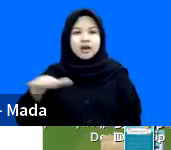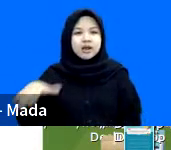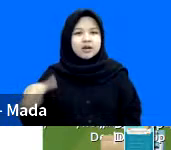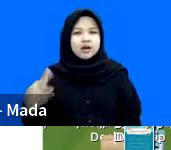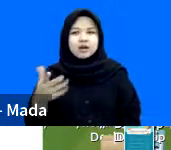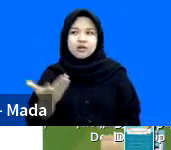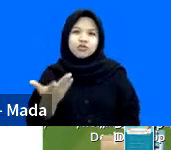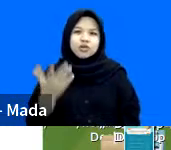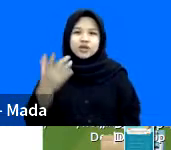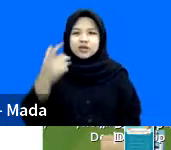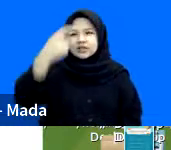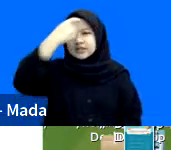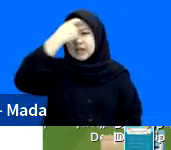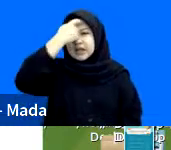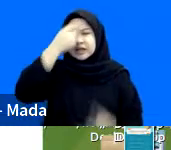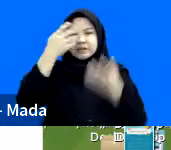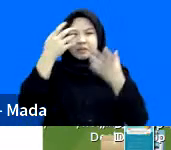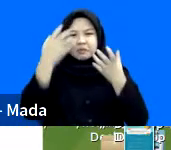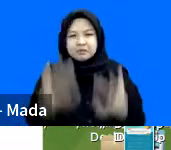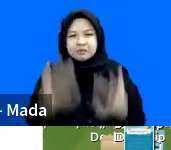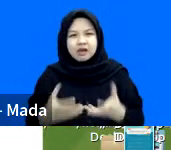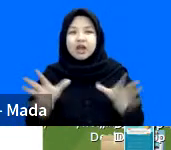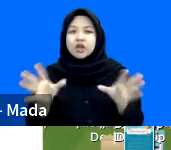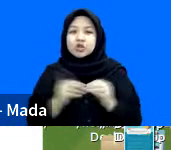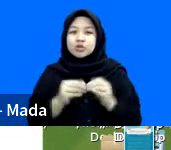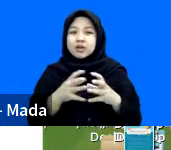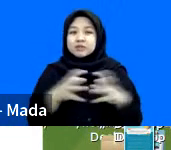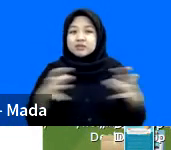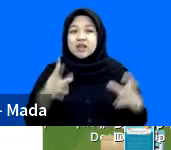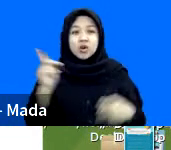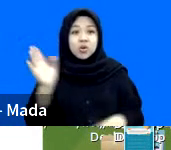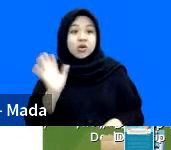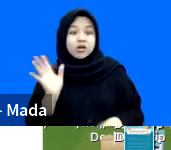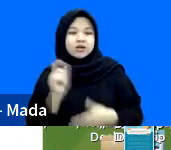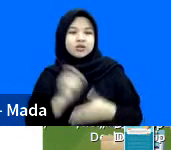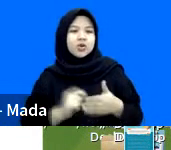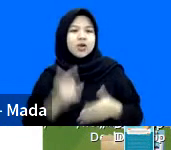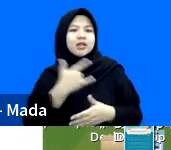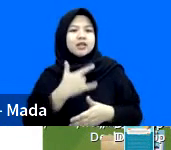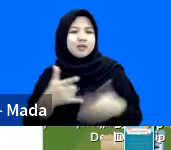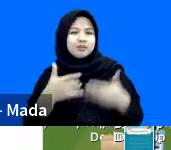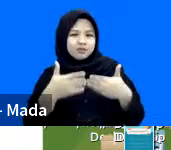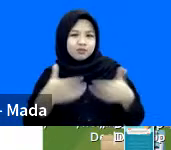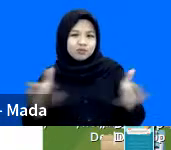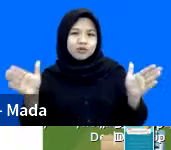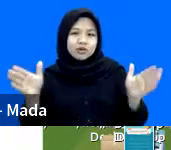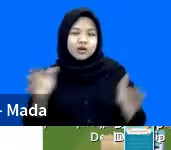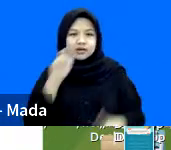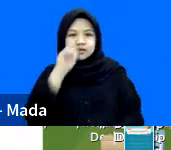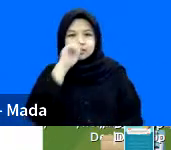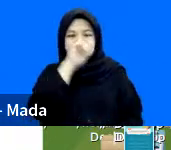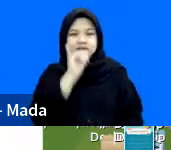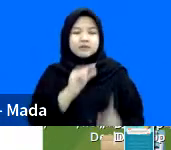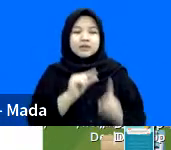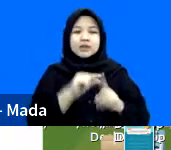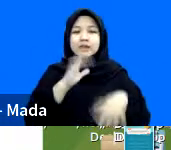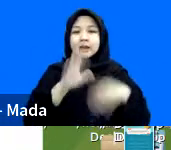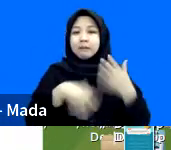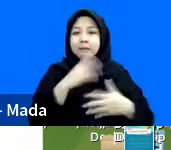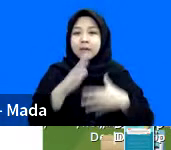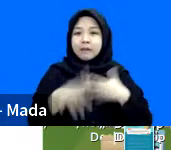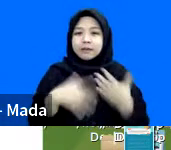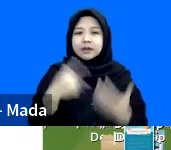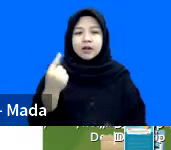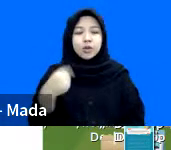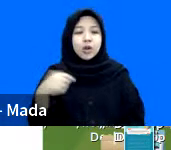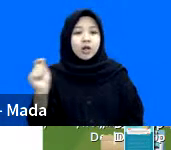large numbers. Otherwise, we must keep schools open, pretty much like how we keep factories open, how we keep offices open, even though there are cases, because